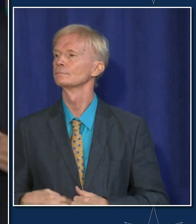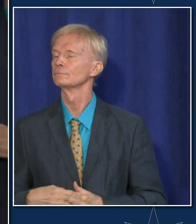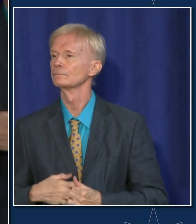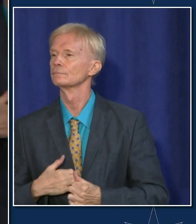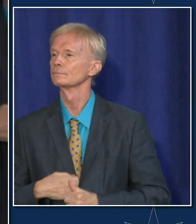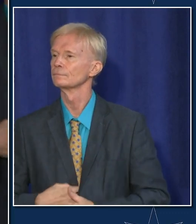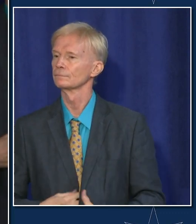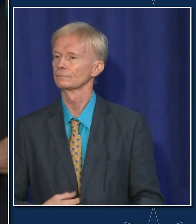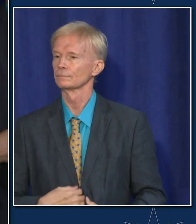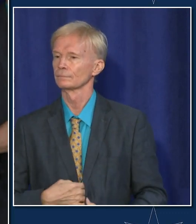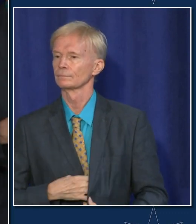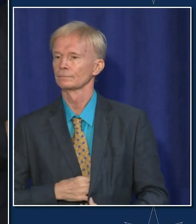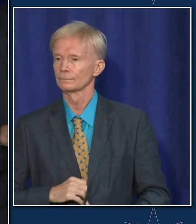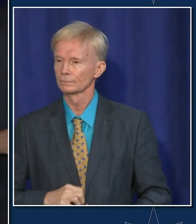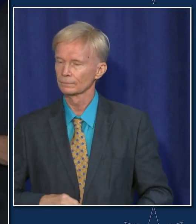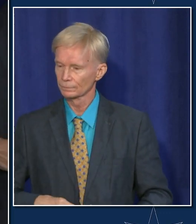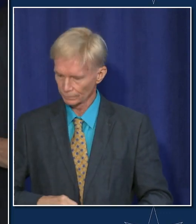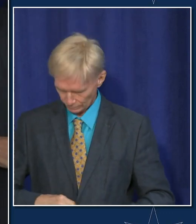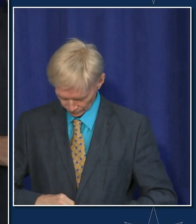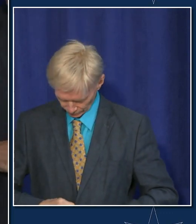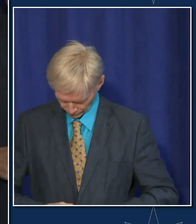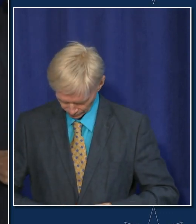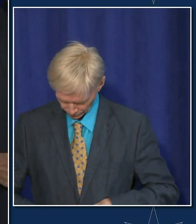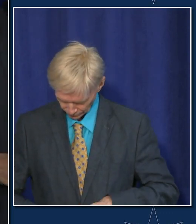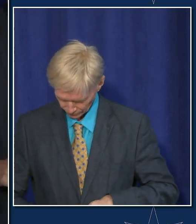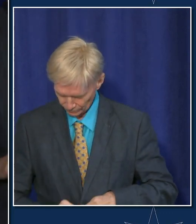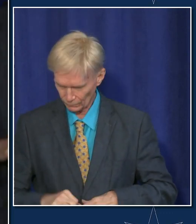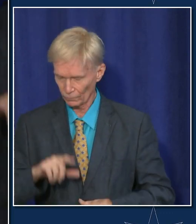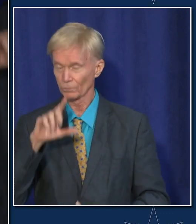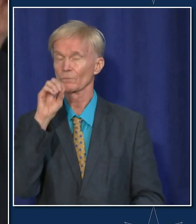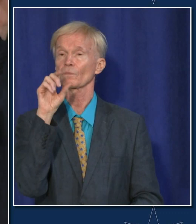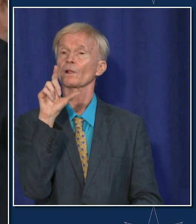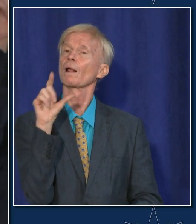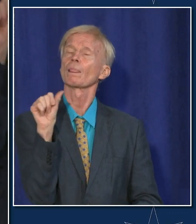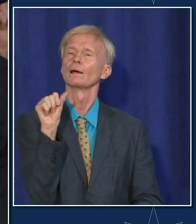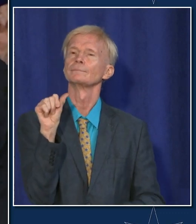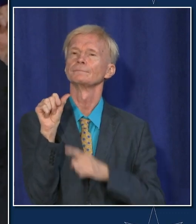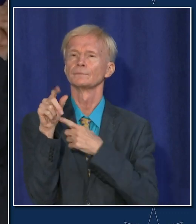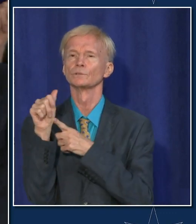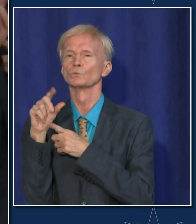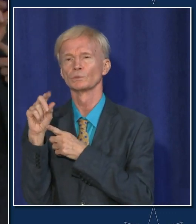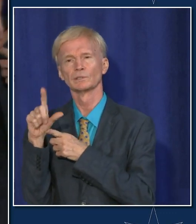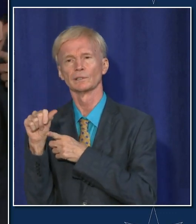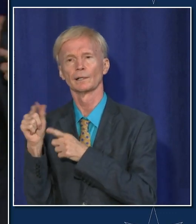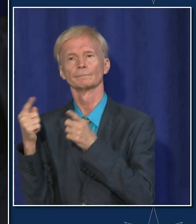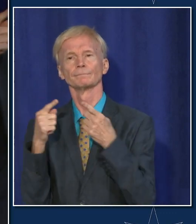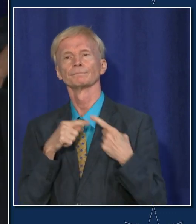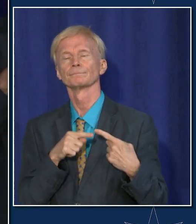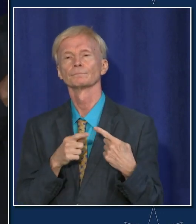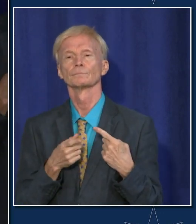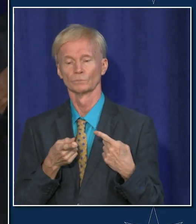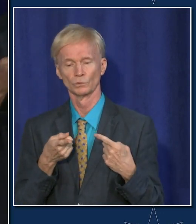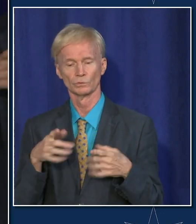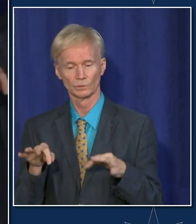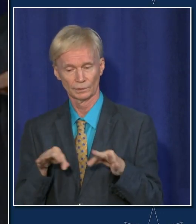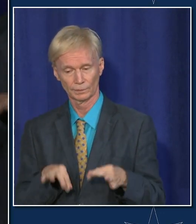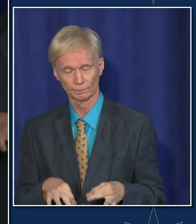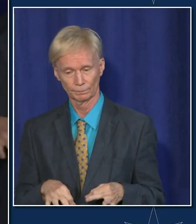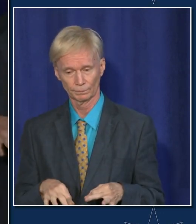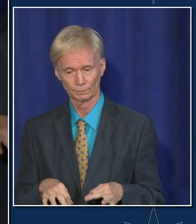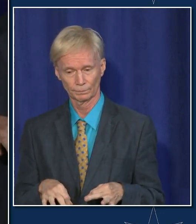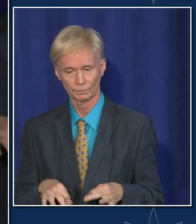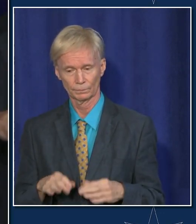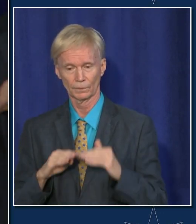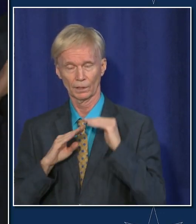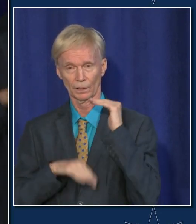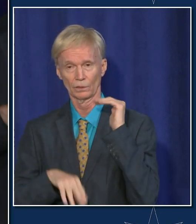Dr. Arodi, Jesse Gersh from Channel 7. So going back to Lollapalooza, you said the majority of the people who got sick were under